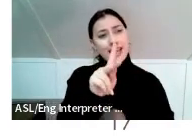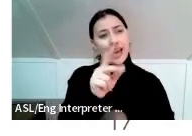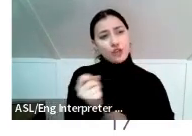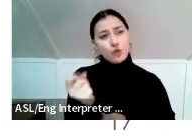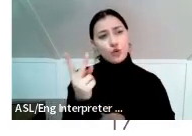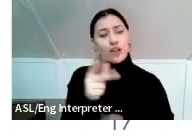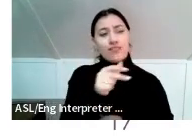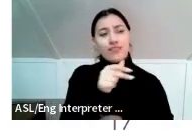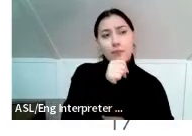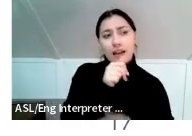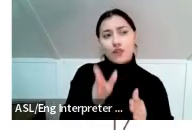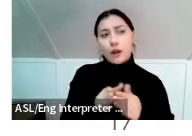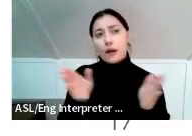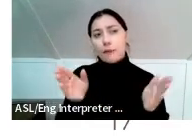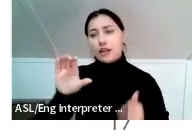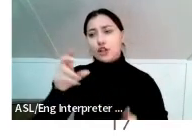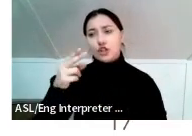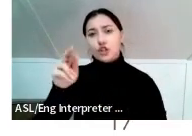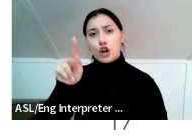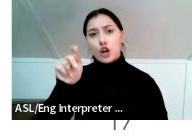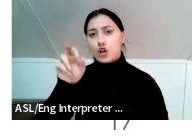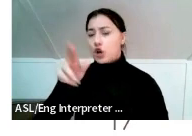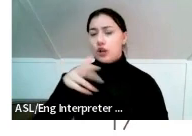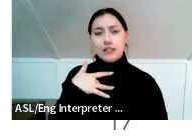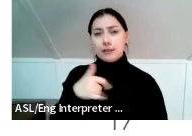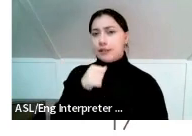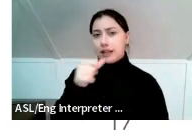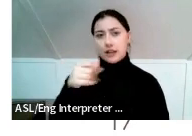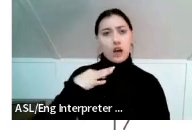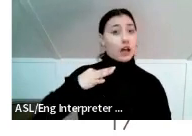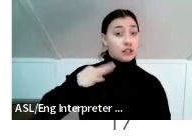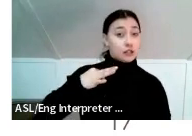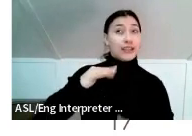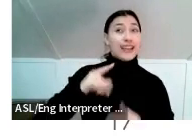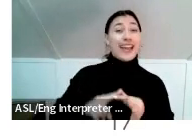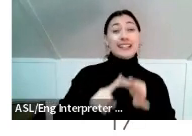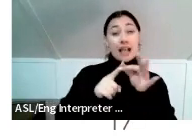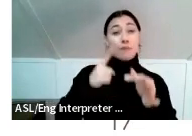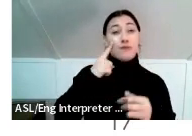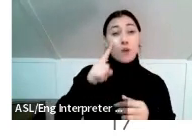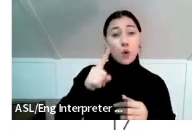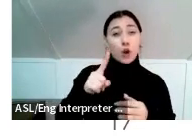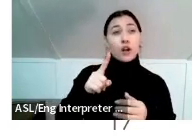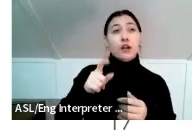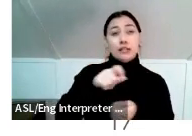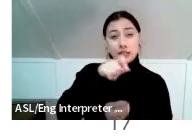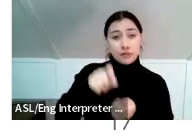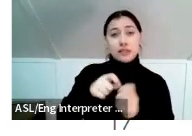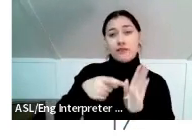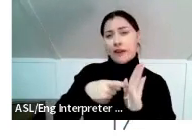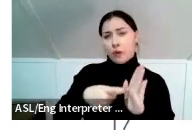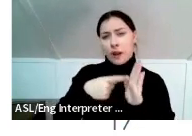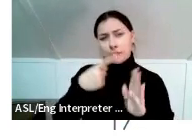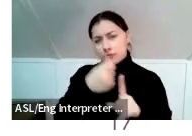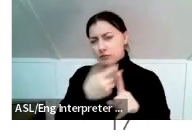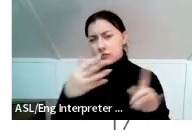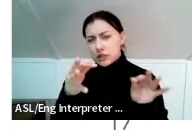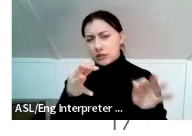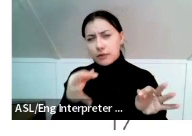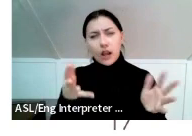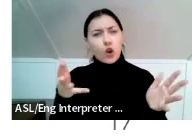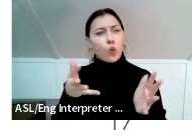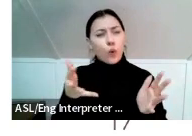or independent schools are typically not eligible unless they meet certain programmatic requirements. Can you just expand on what is meant by